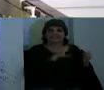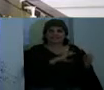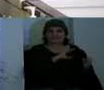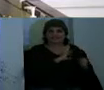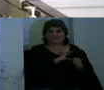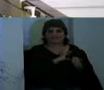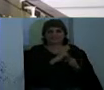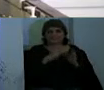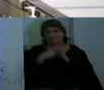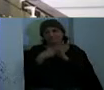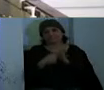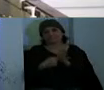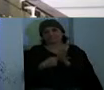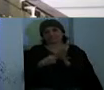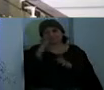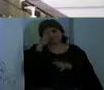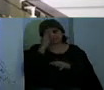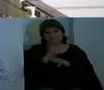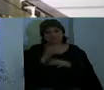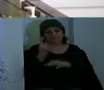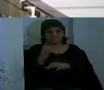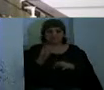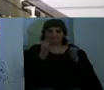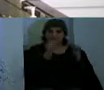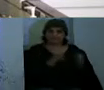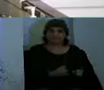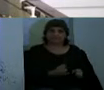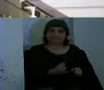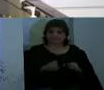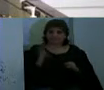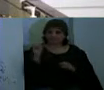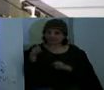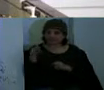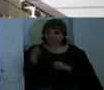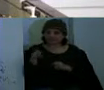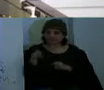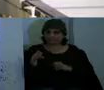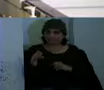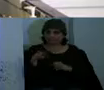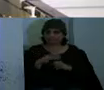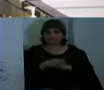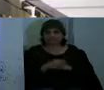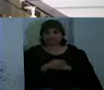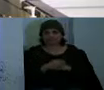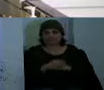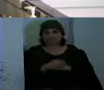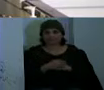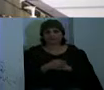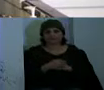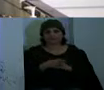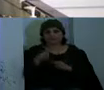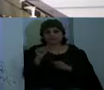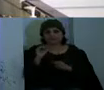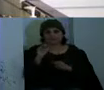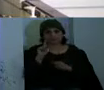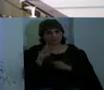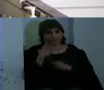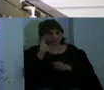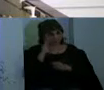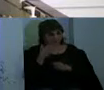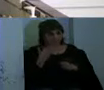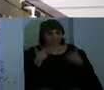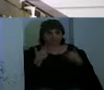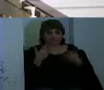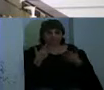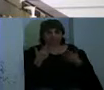the faith of one individual. Didn't necessarily choose it, as I said. But Paul would have us think of